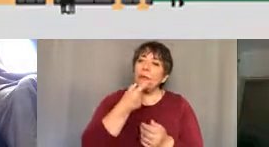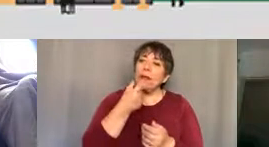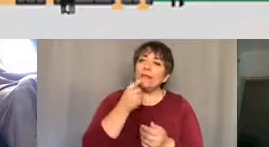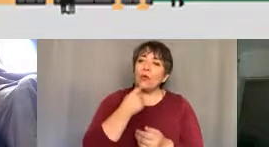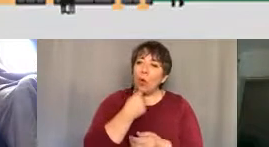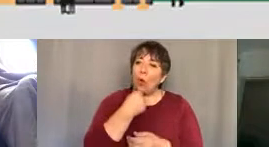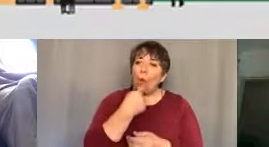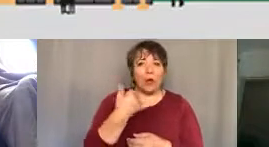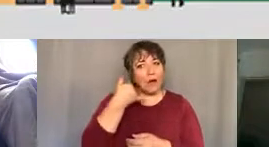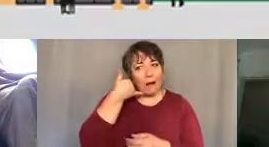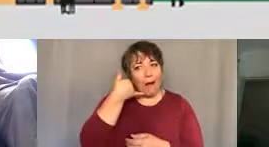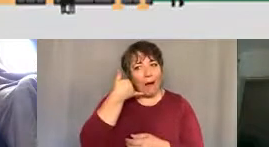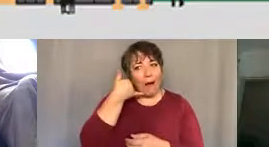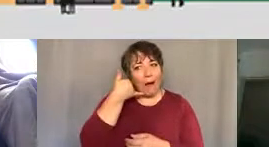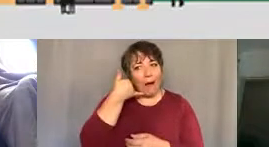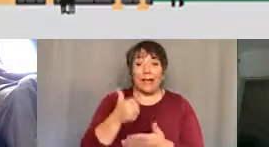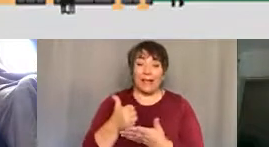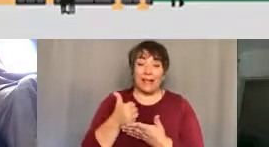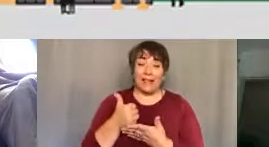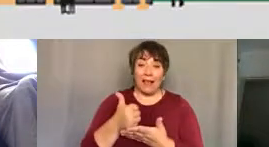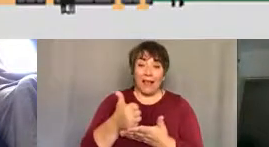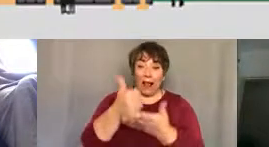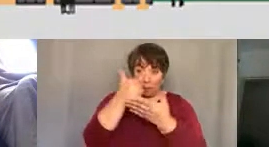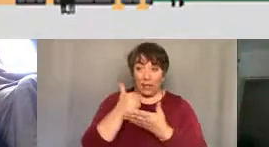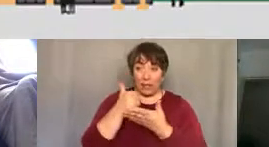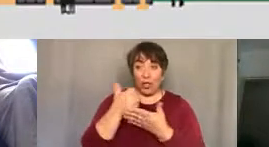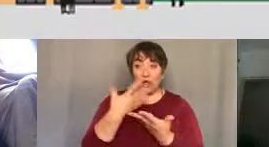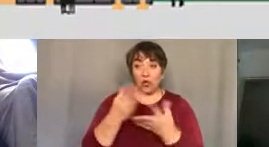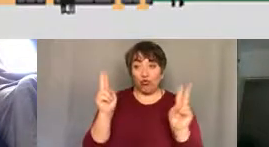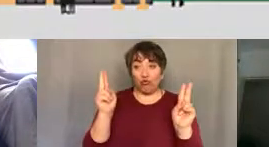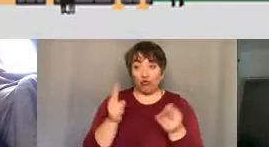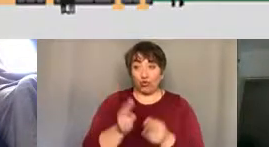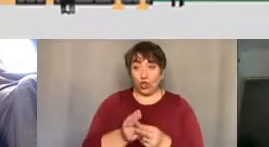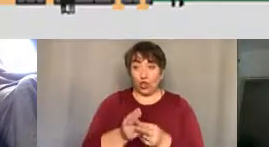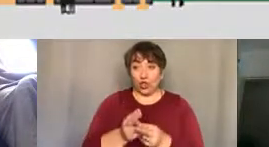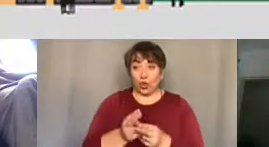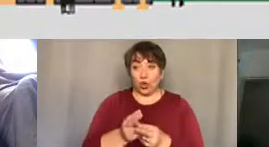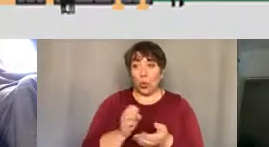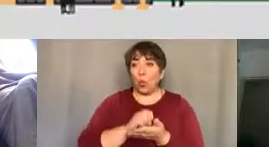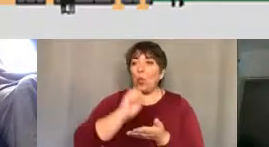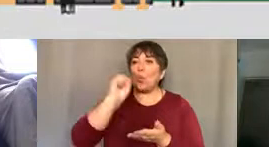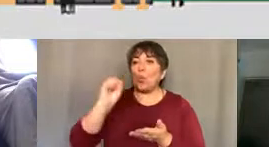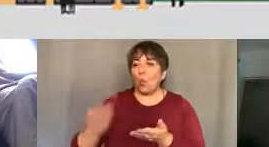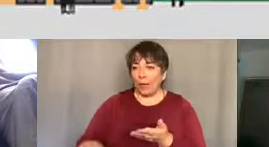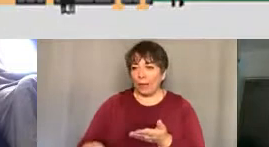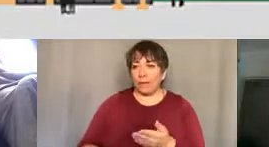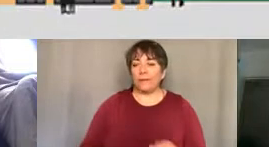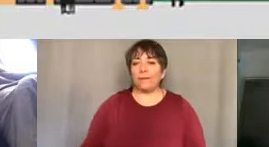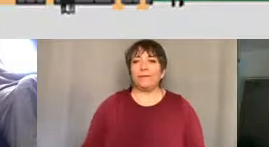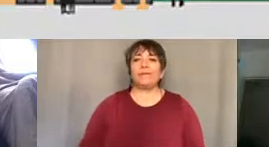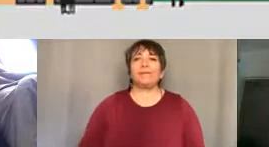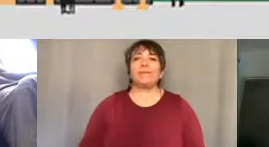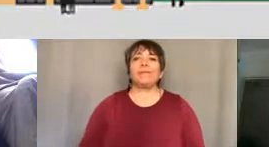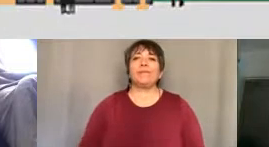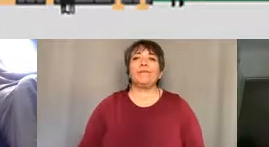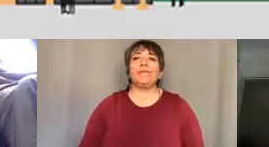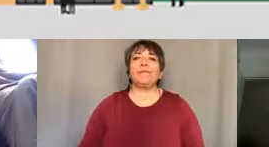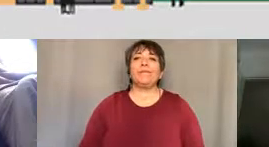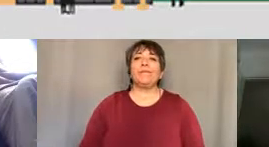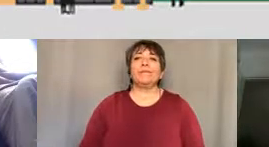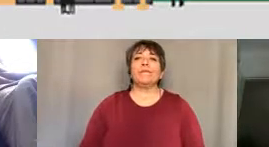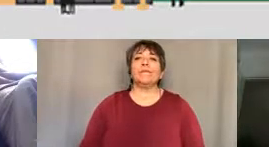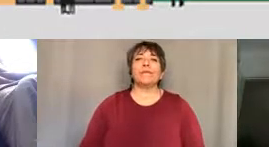deliver effective use of resources in the NHS. Could I just have the next slide, please, Mark? So these are just